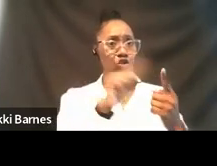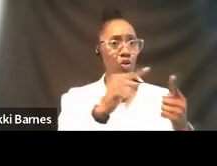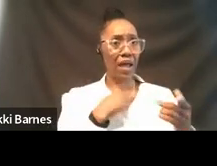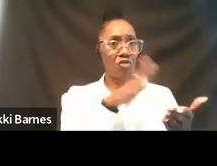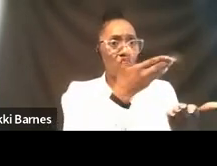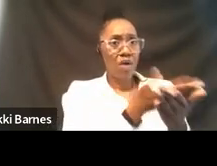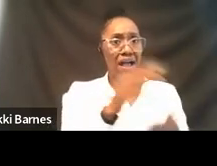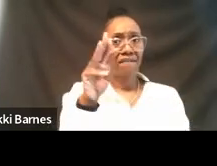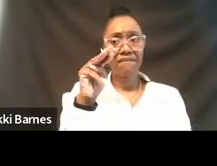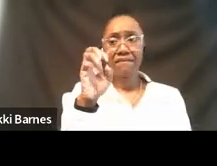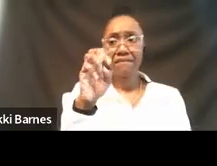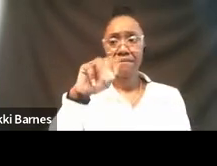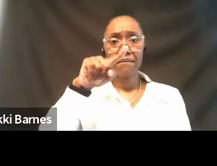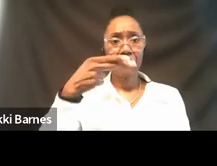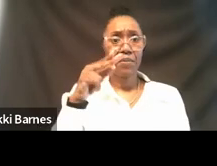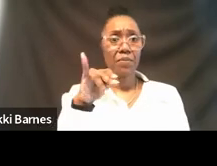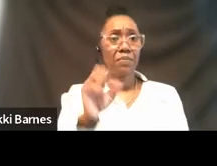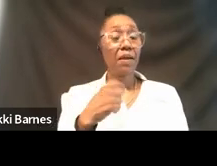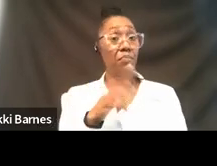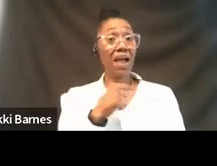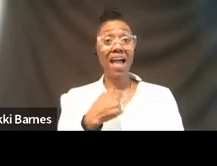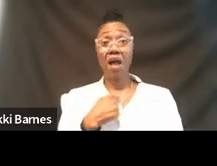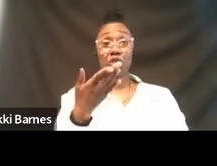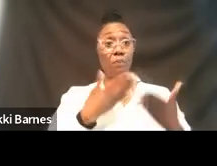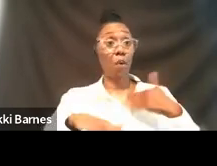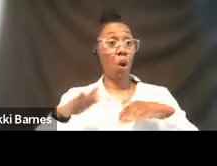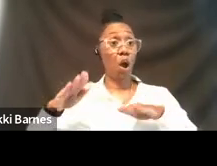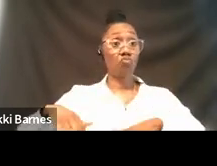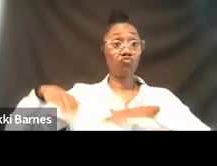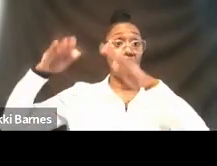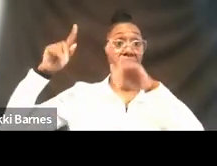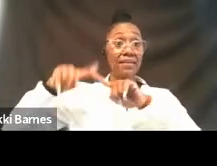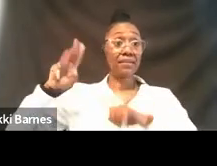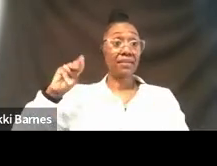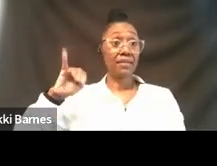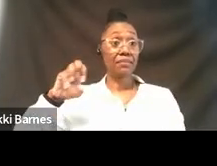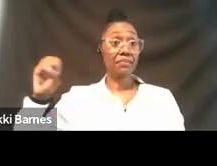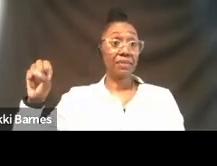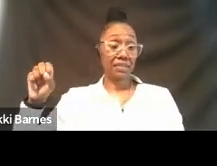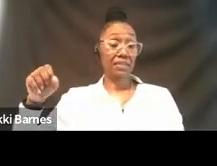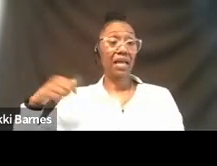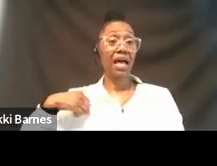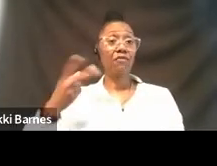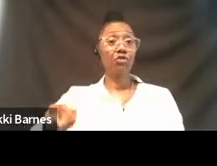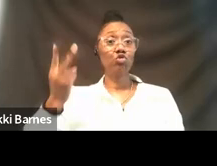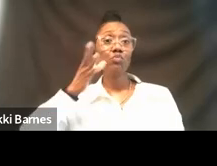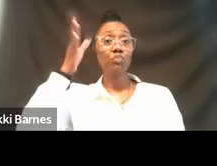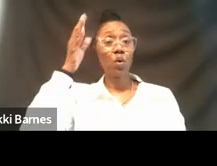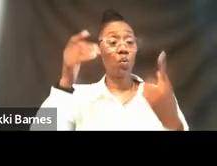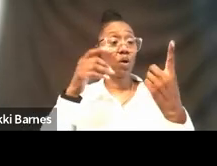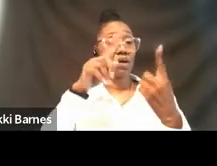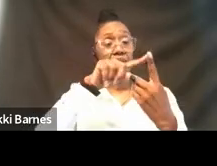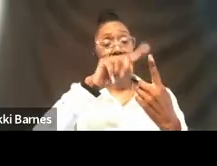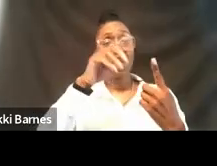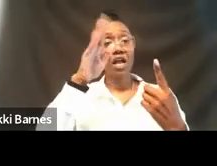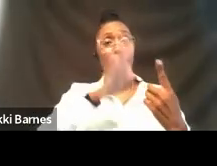So personally, like I mentioned before, I was born and raised in Mississippi, the child of two parents, one of whom had a college education, the other one who